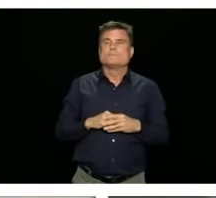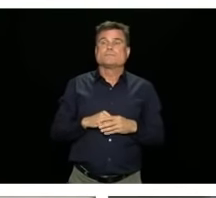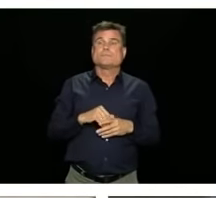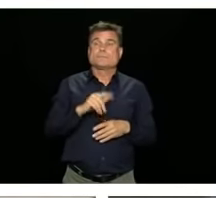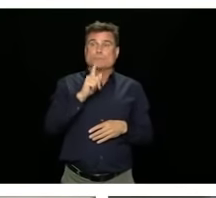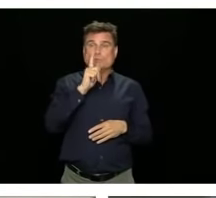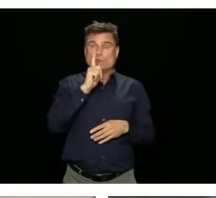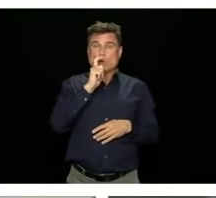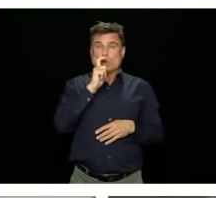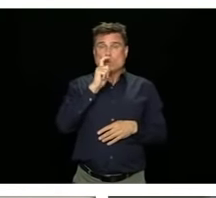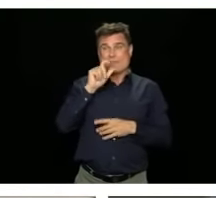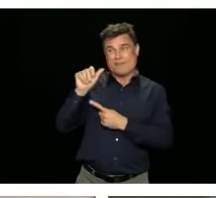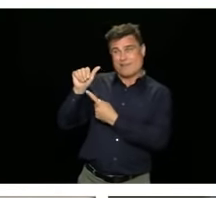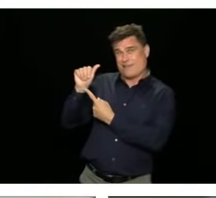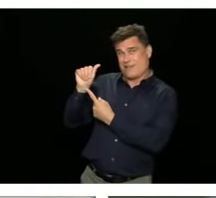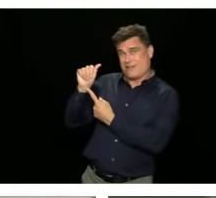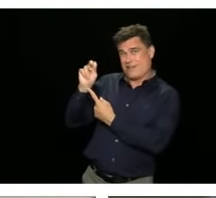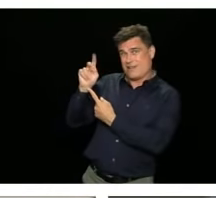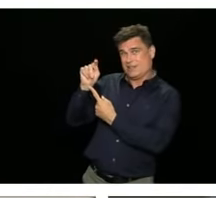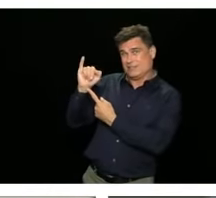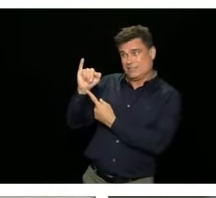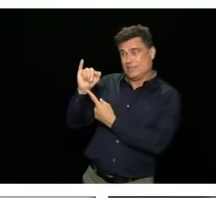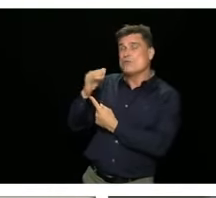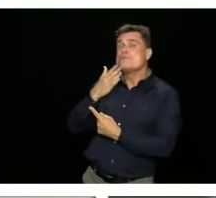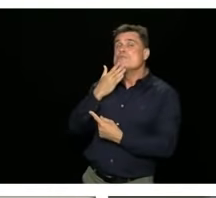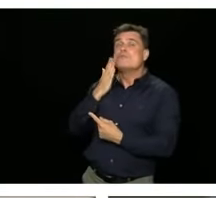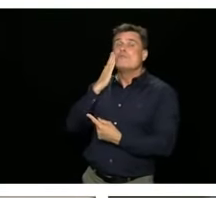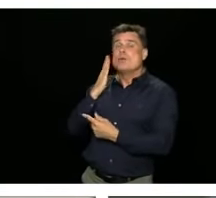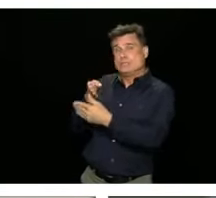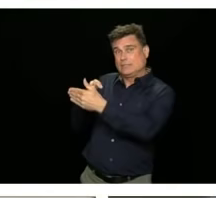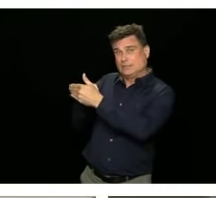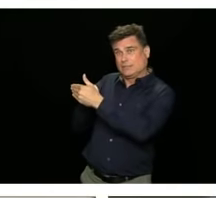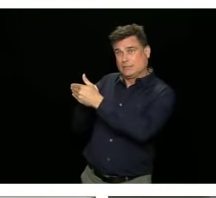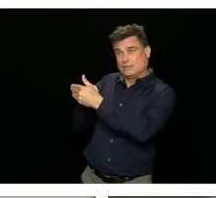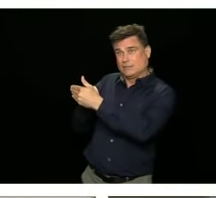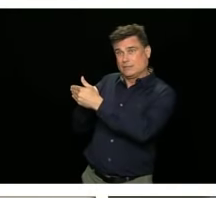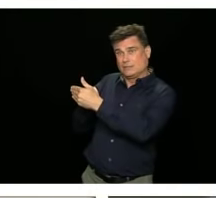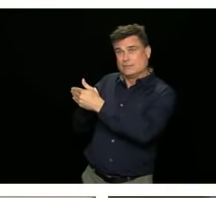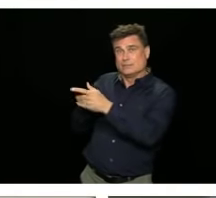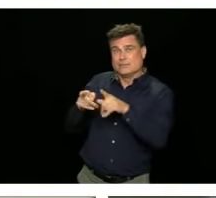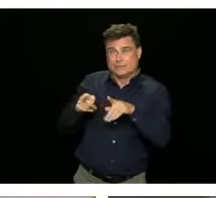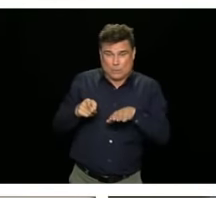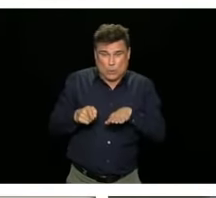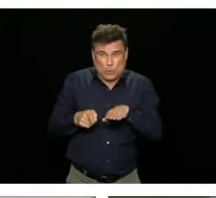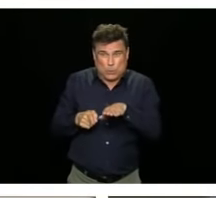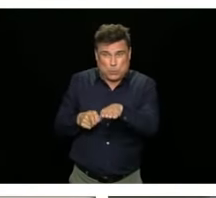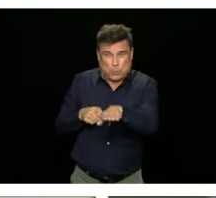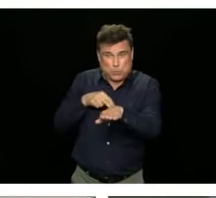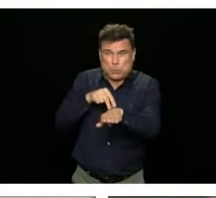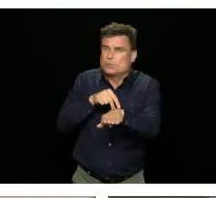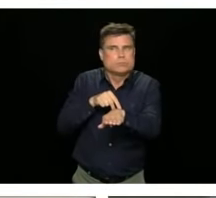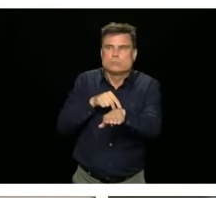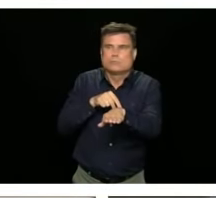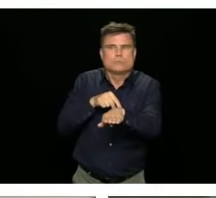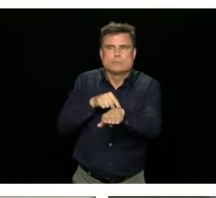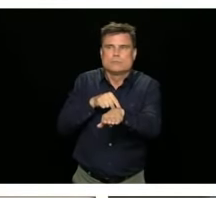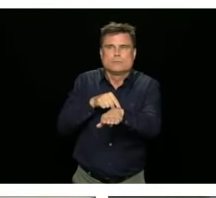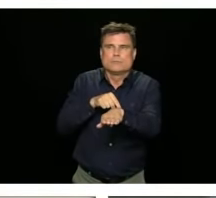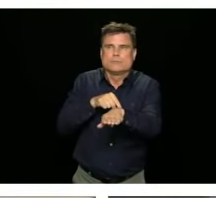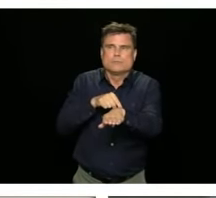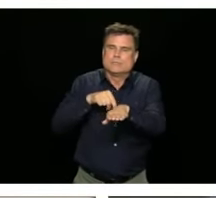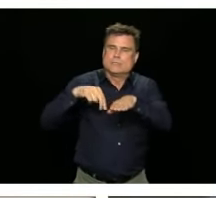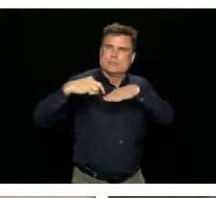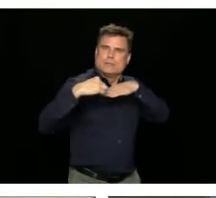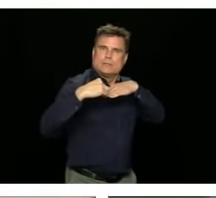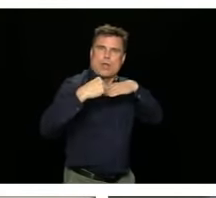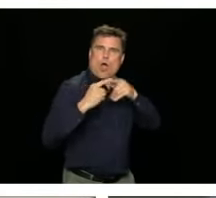other direction. And that to me is why there tends to be the